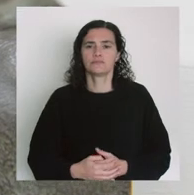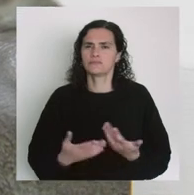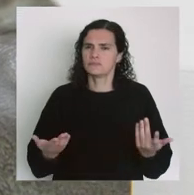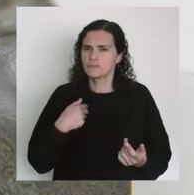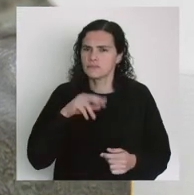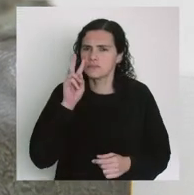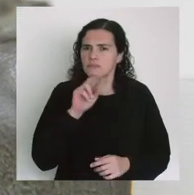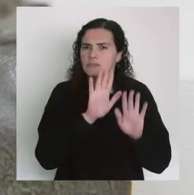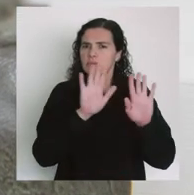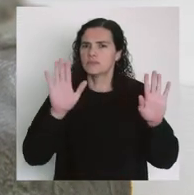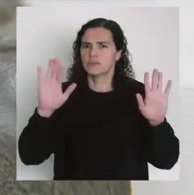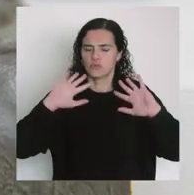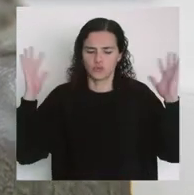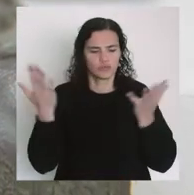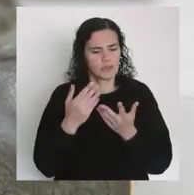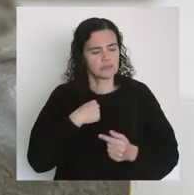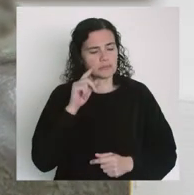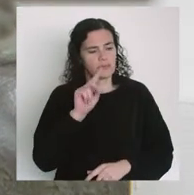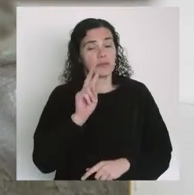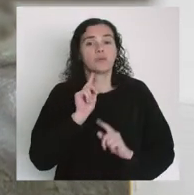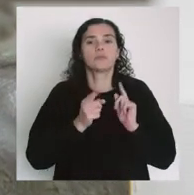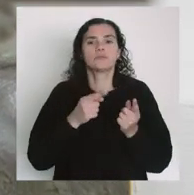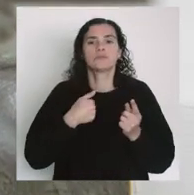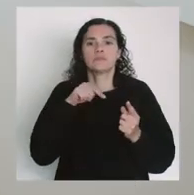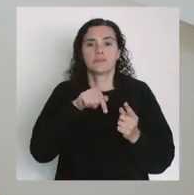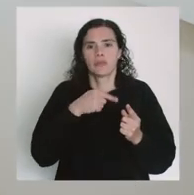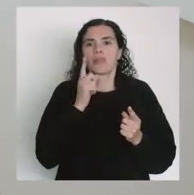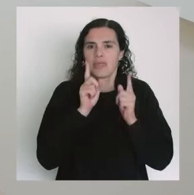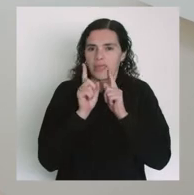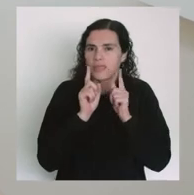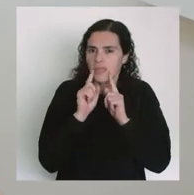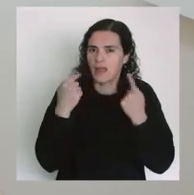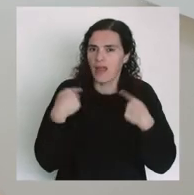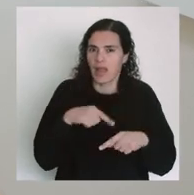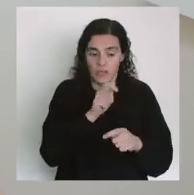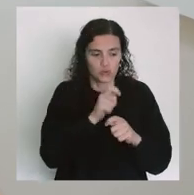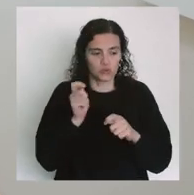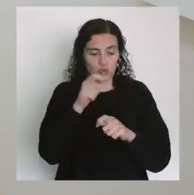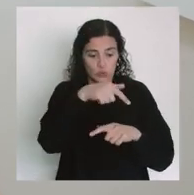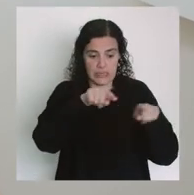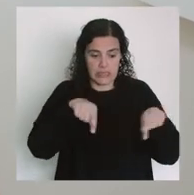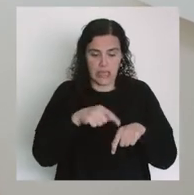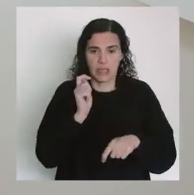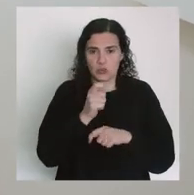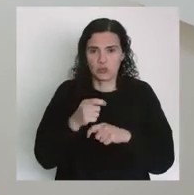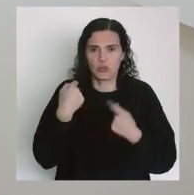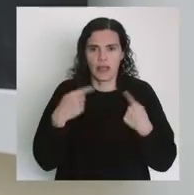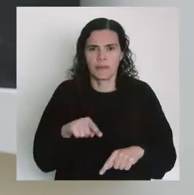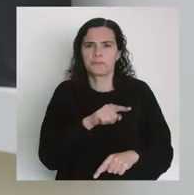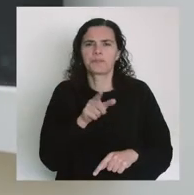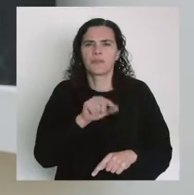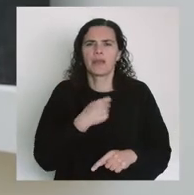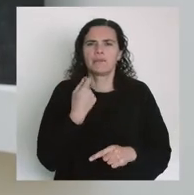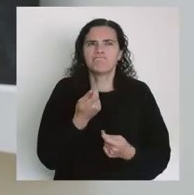So if you look at the exhibition in general, you will see that besides the humor in this sculpture hall, there is also